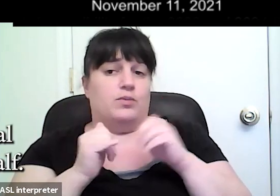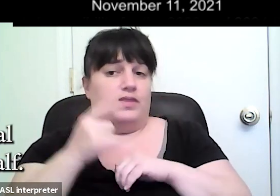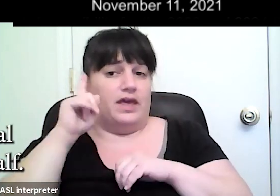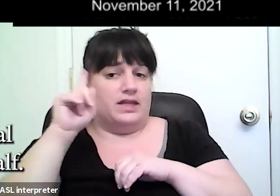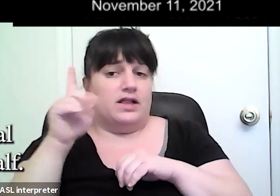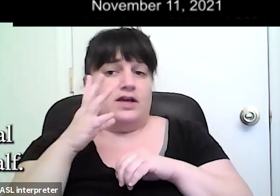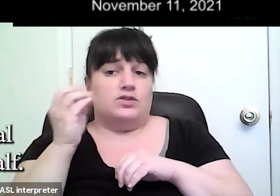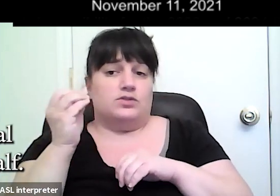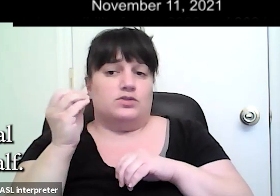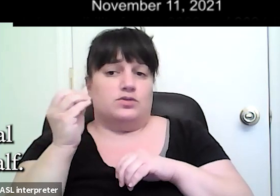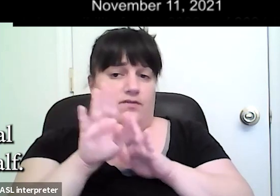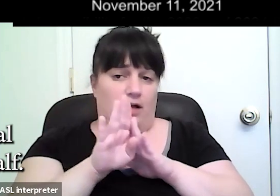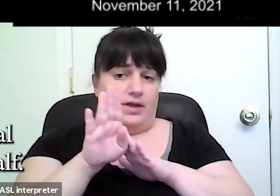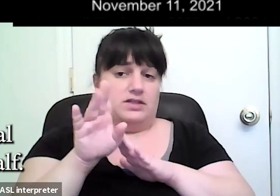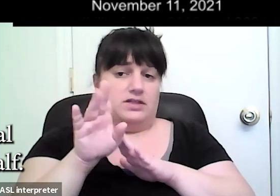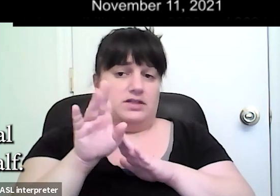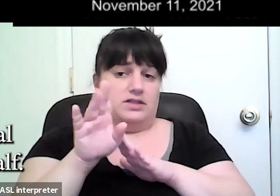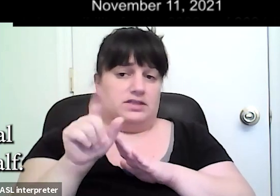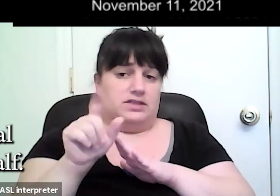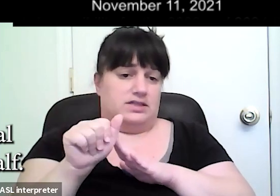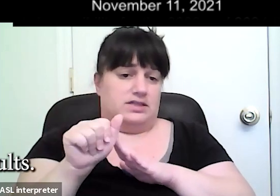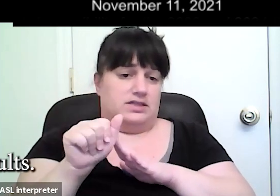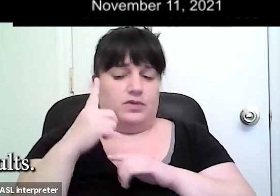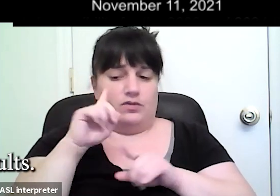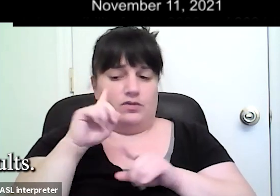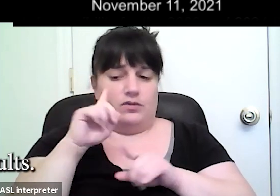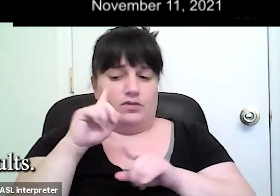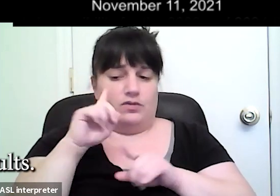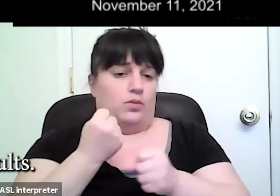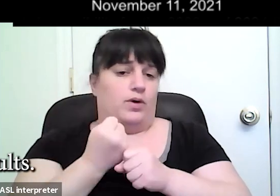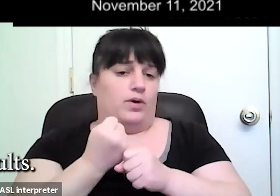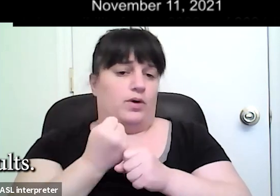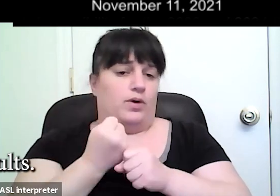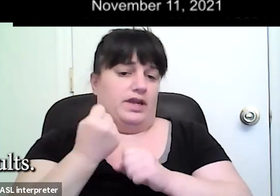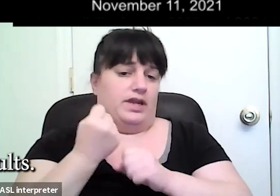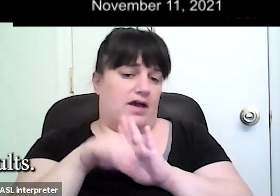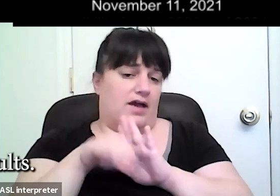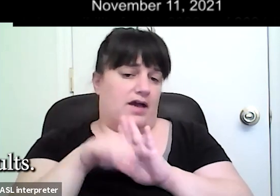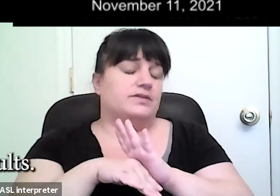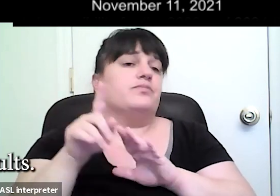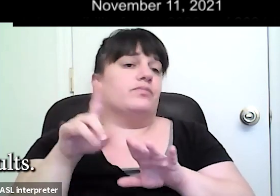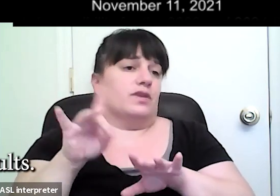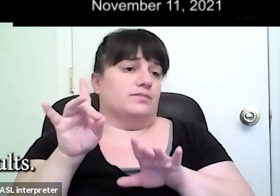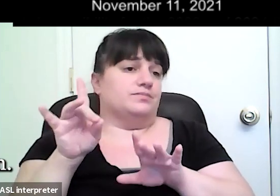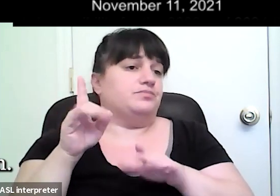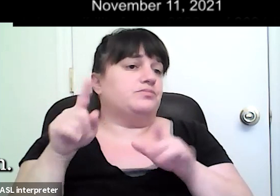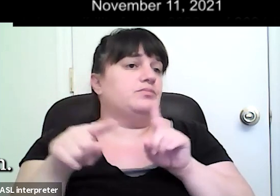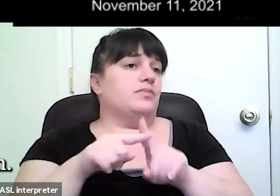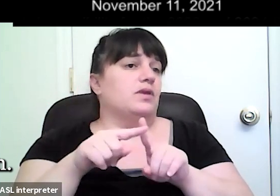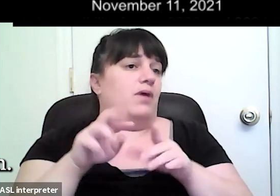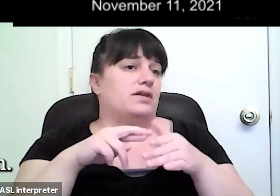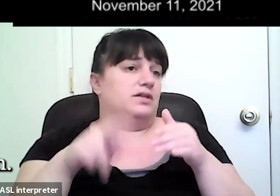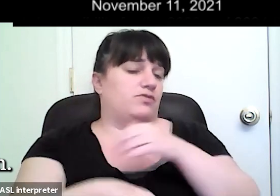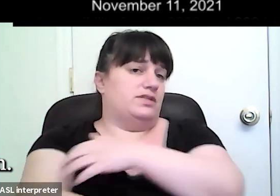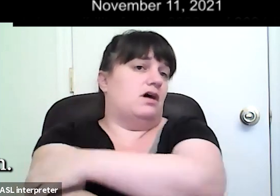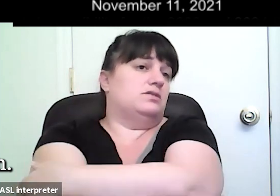and developmental disabilities for the last year and a half, and are finding very positive results. So